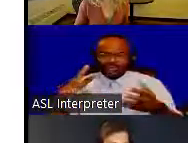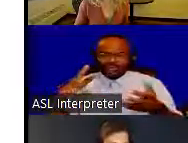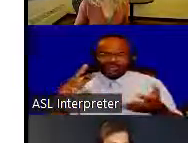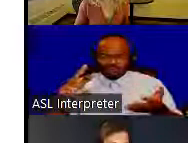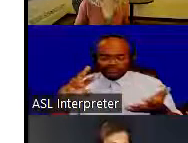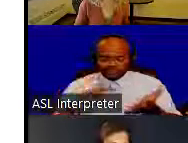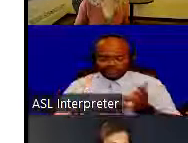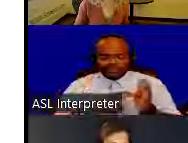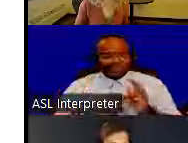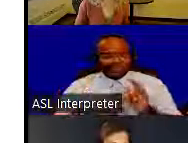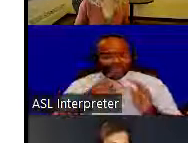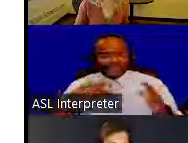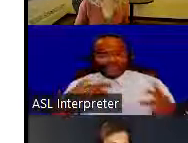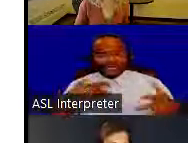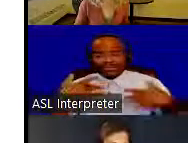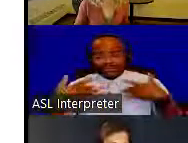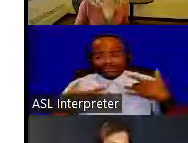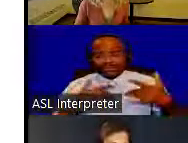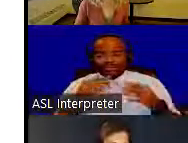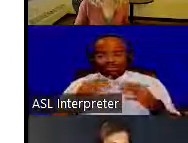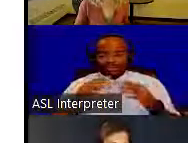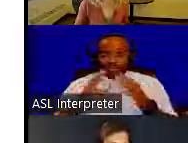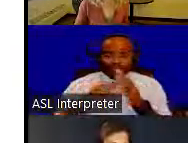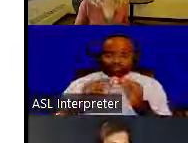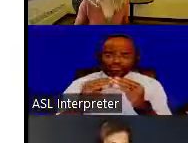learn more about that, to think what might be possible.